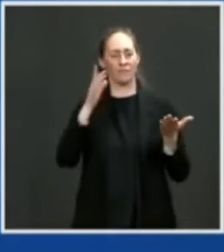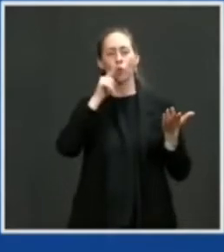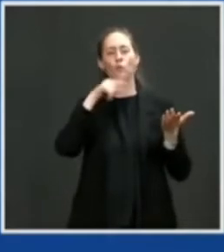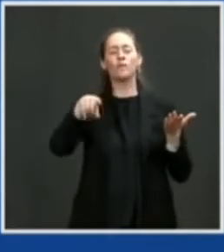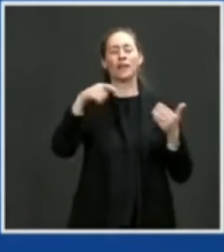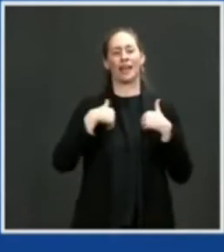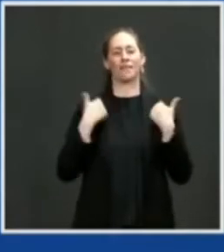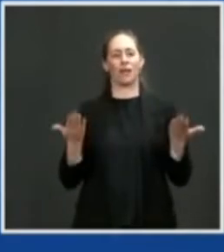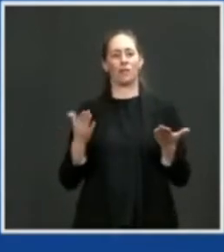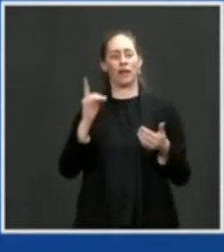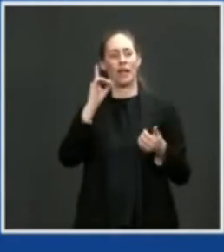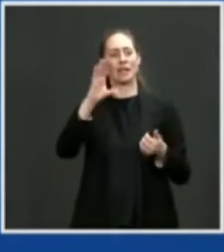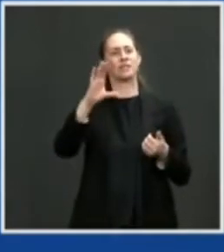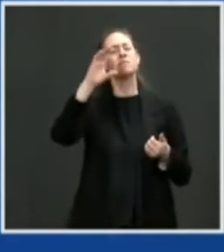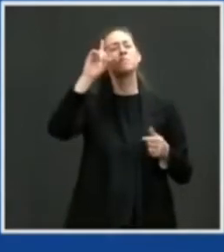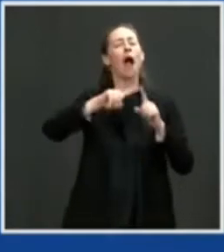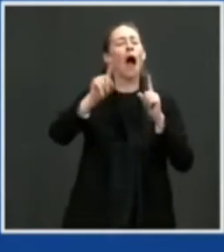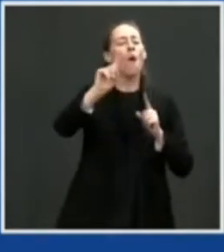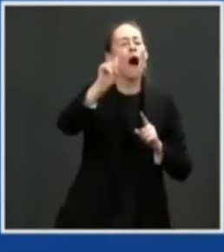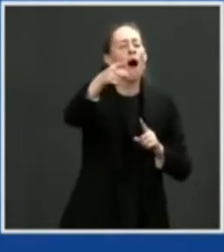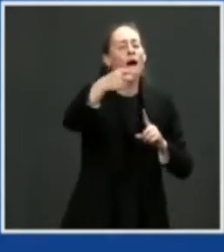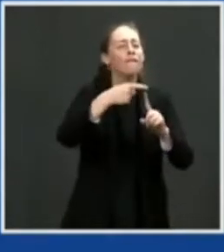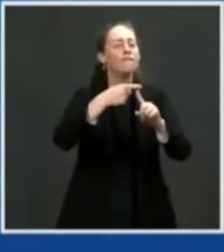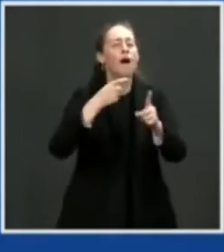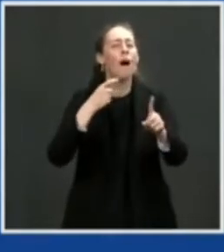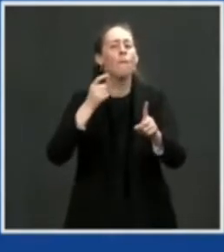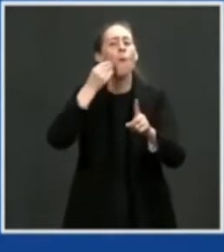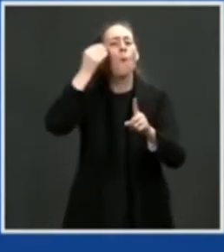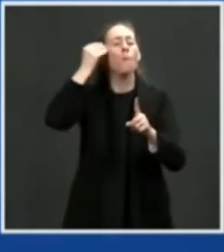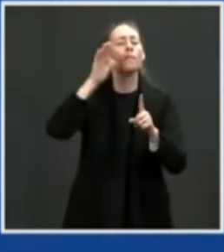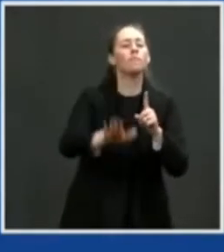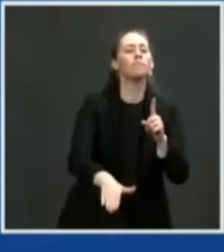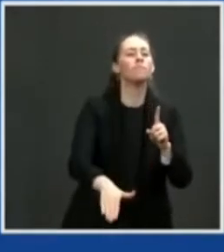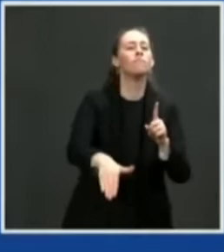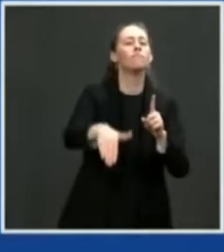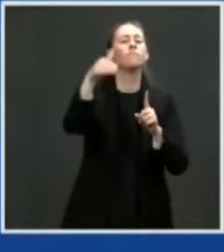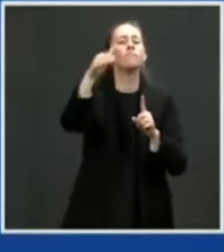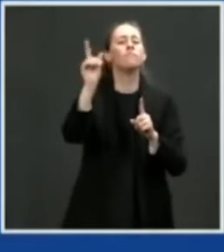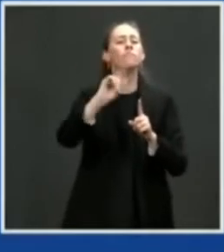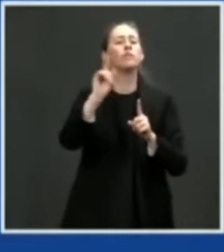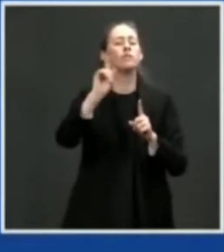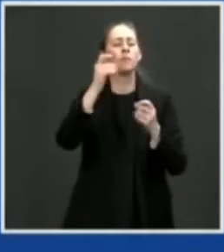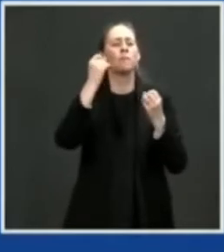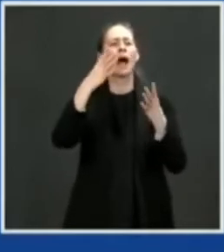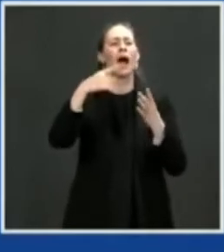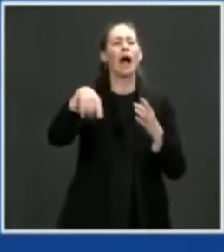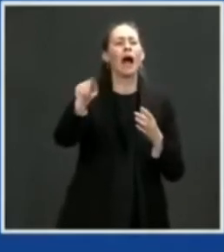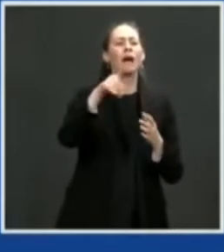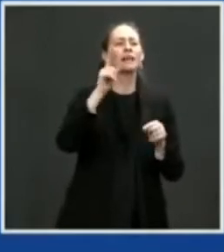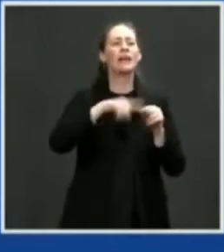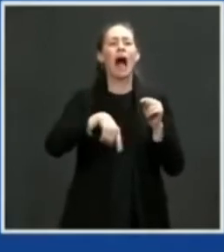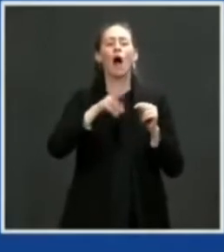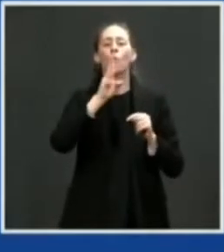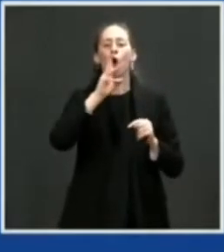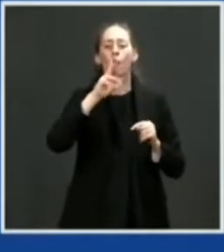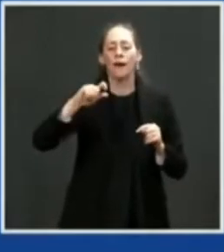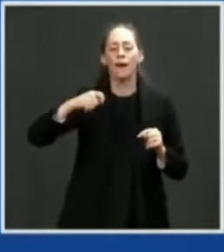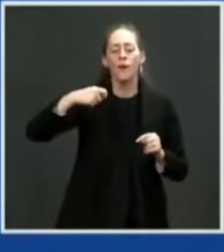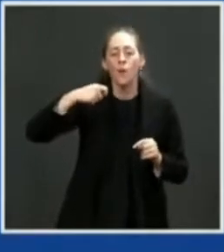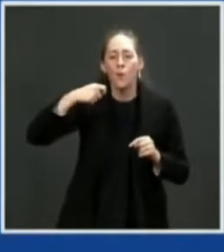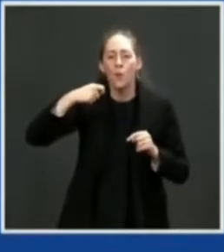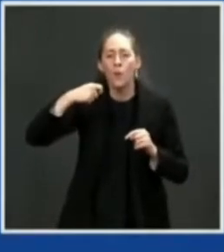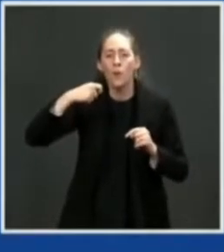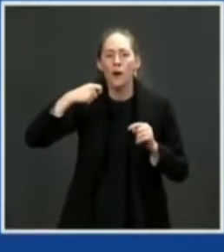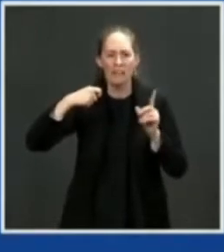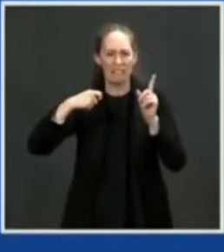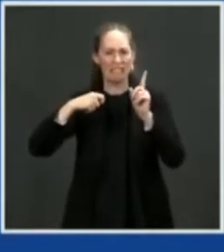country from, live in the Washington area. How many schools where the kids can't drink the water out of the fountain? How many? Them How many disgusting schools are mountains, in a the